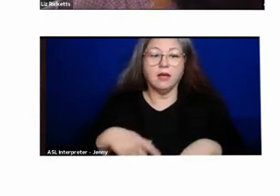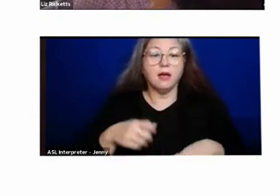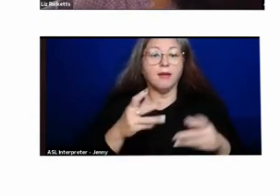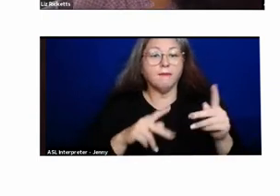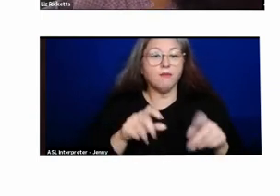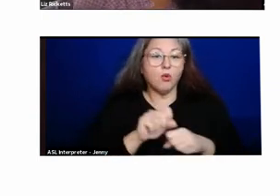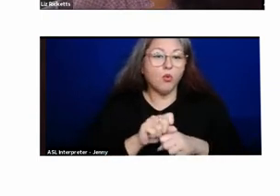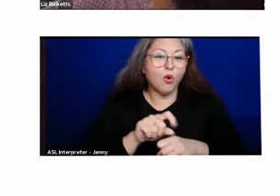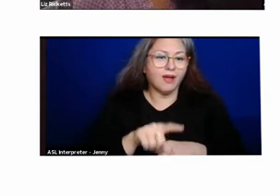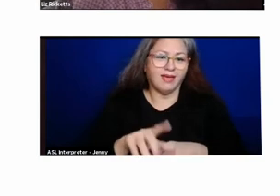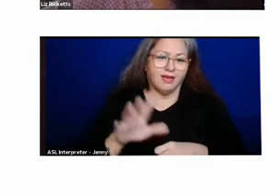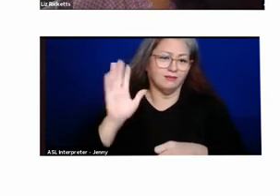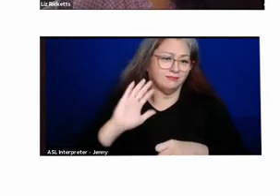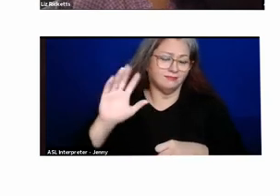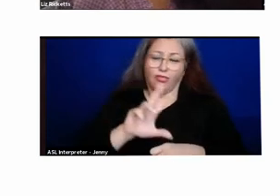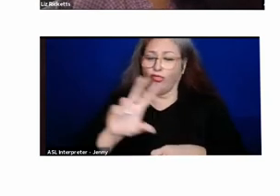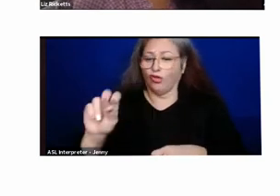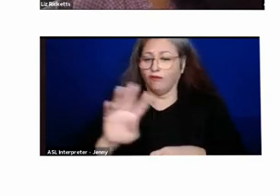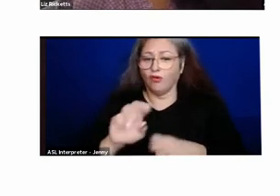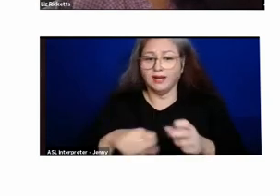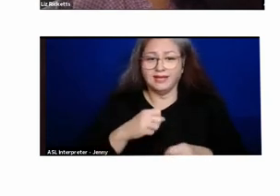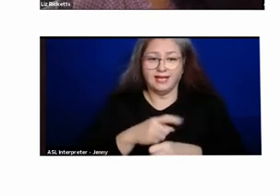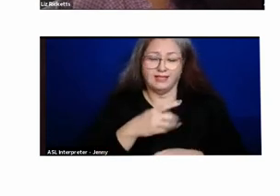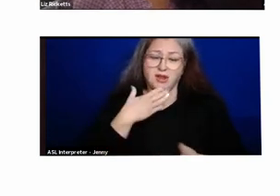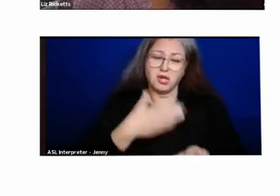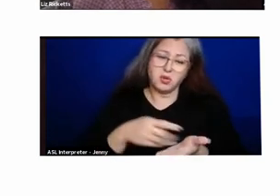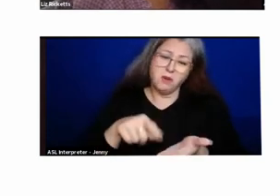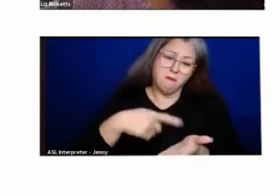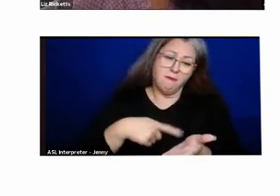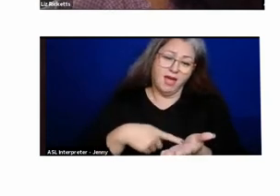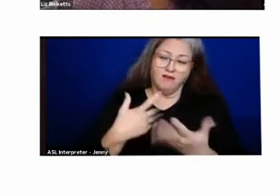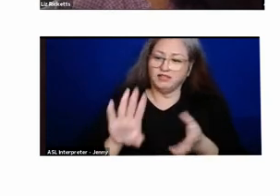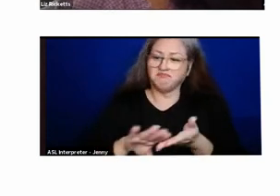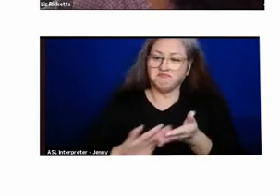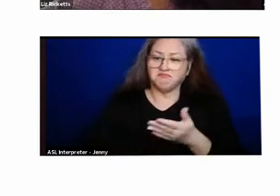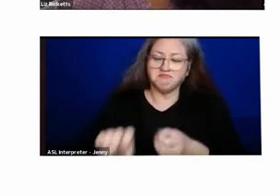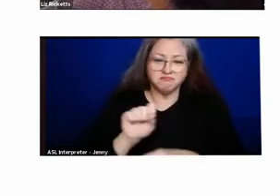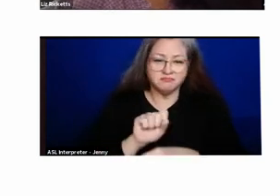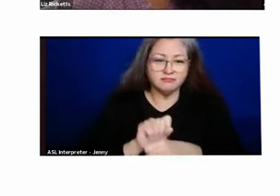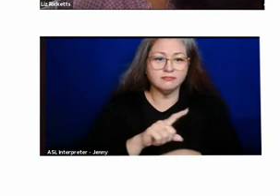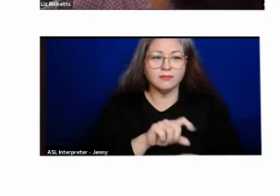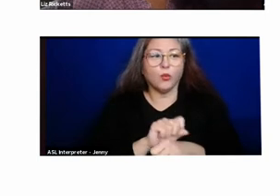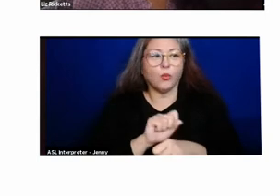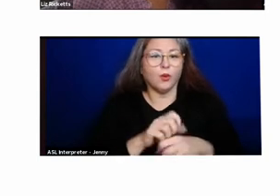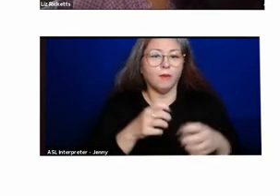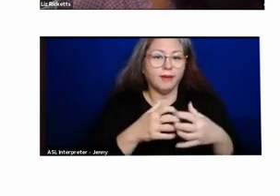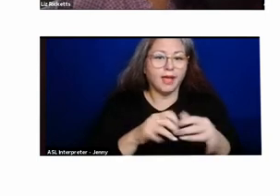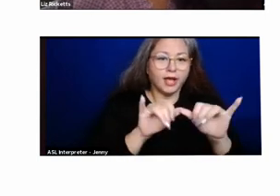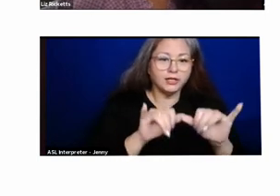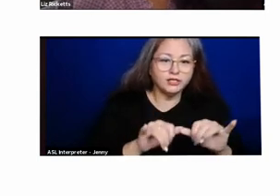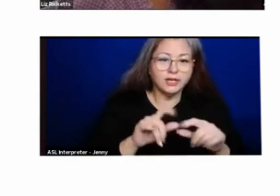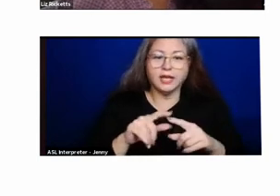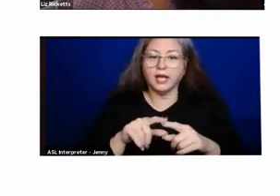30, 40 years ago, they lost high-paying jobs at this time. They were mechanical engineers at textile firms,